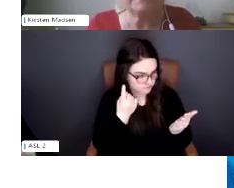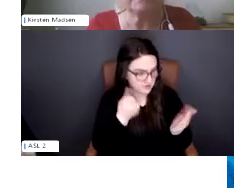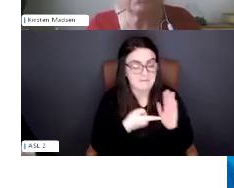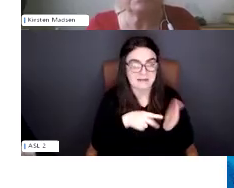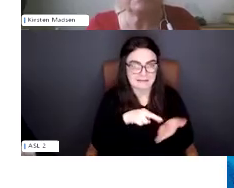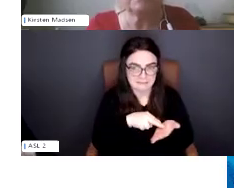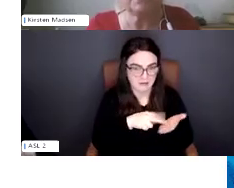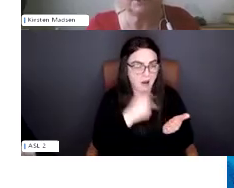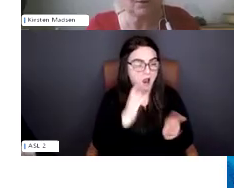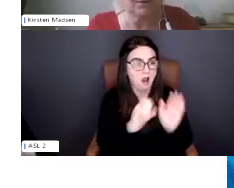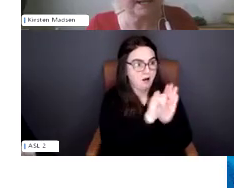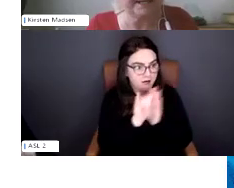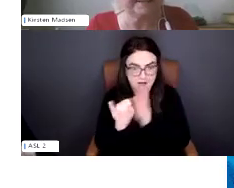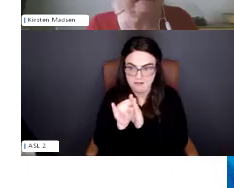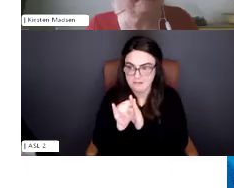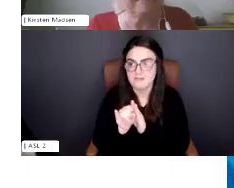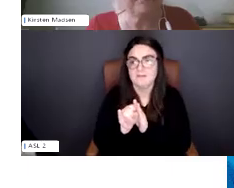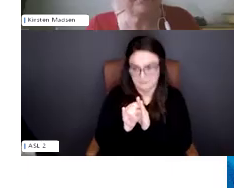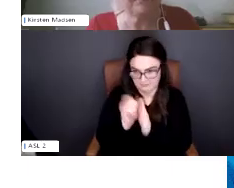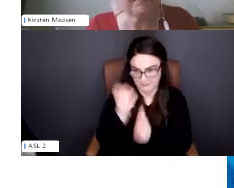and additions to the toolkit.